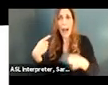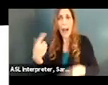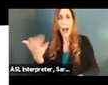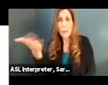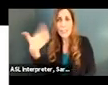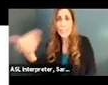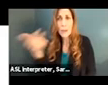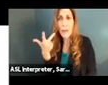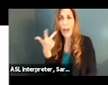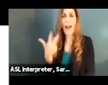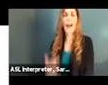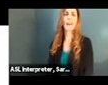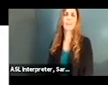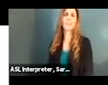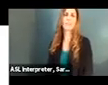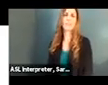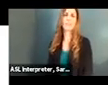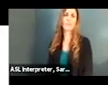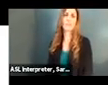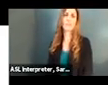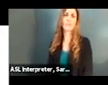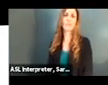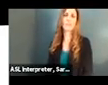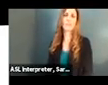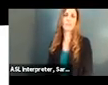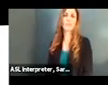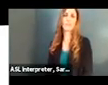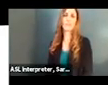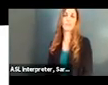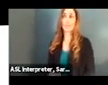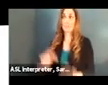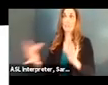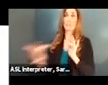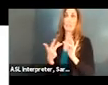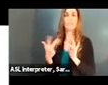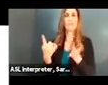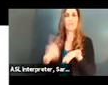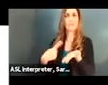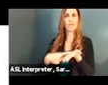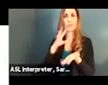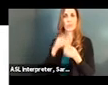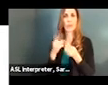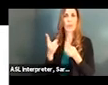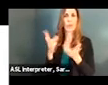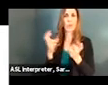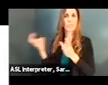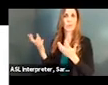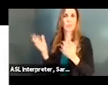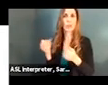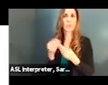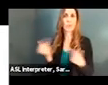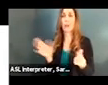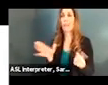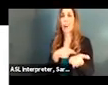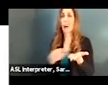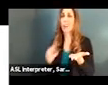And you know, if people reach out and we have a conversation, those issues can usually be resolved. And frankly, it doesn't happen